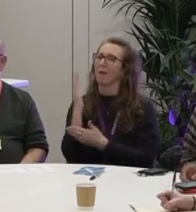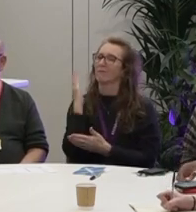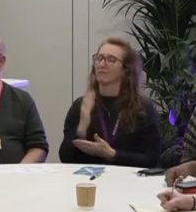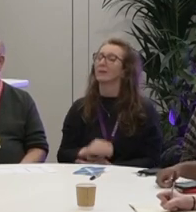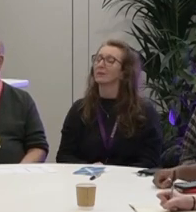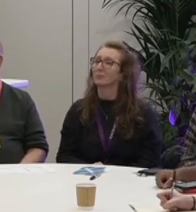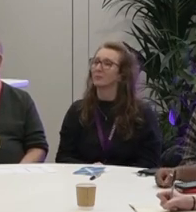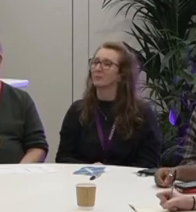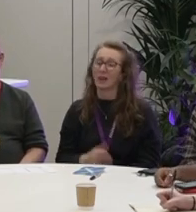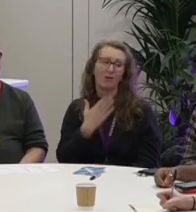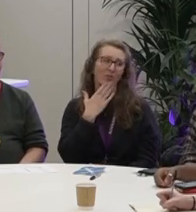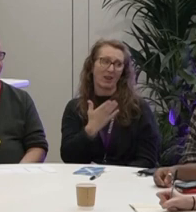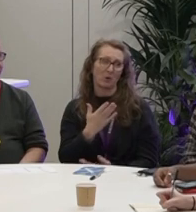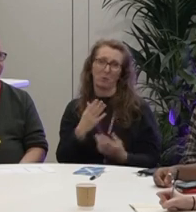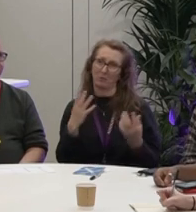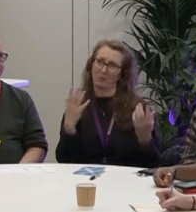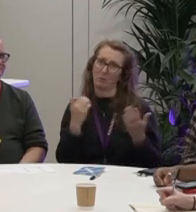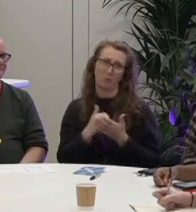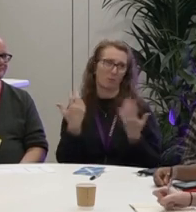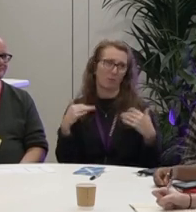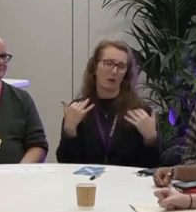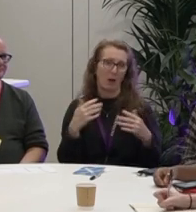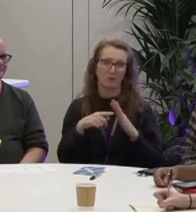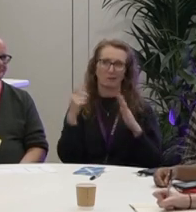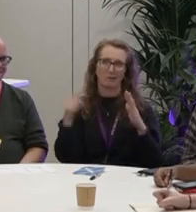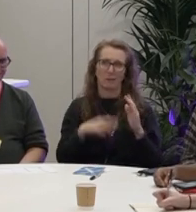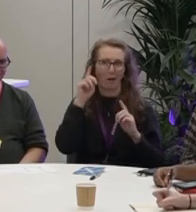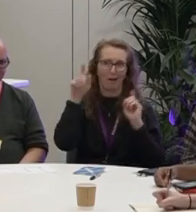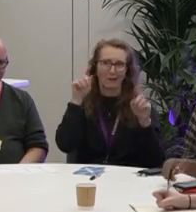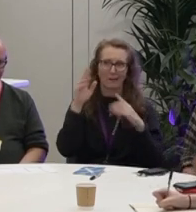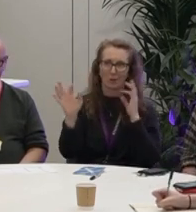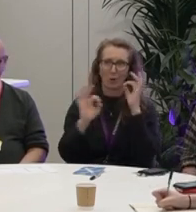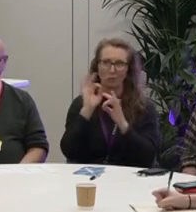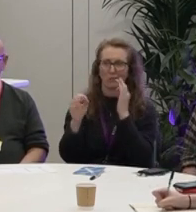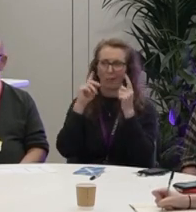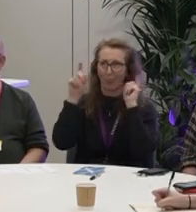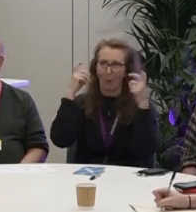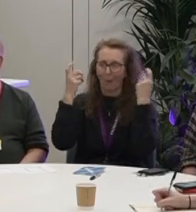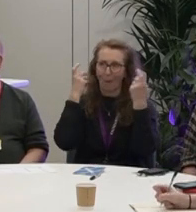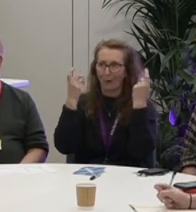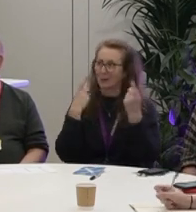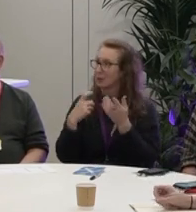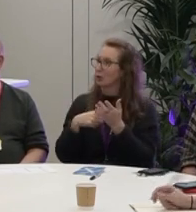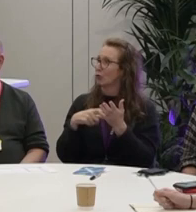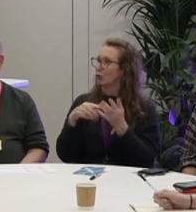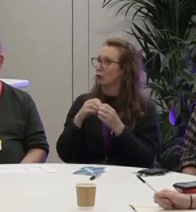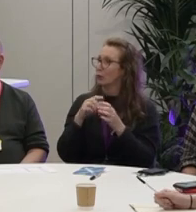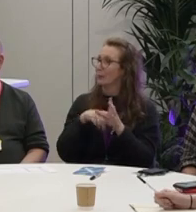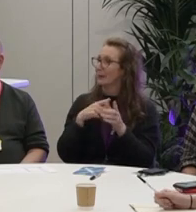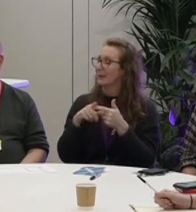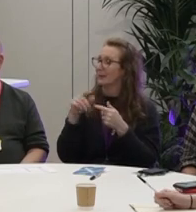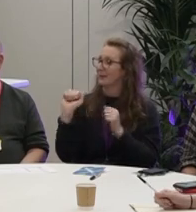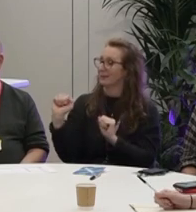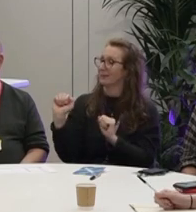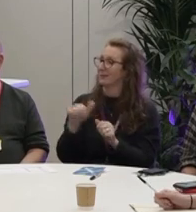thank you so much. That was awesome. 3 minutes of deep, deep, deep ideas, questions and thoughts. Ruby, would you like to kick